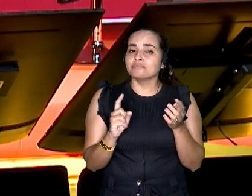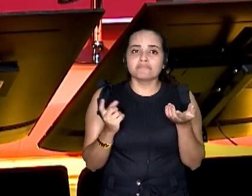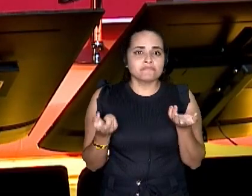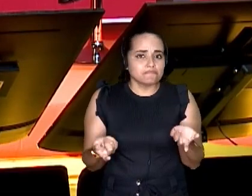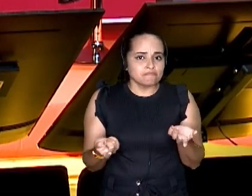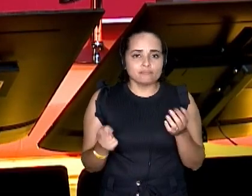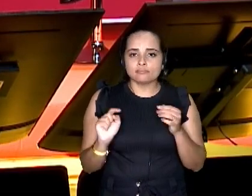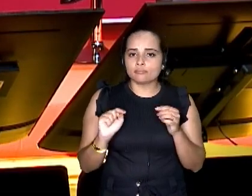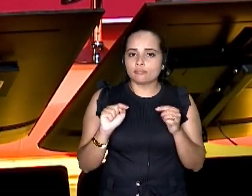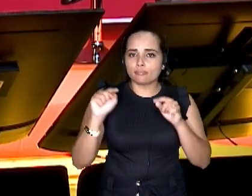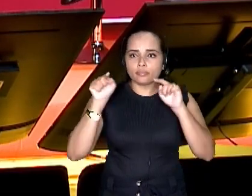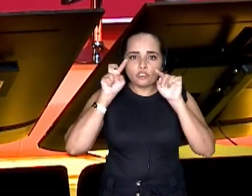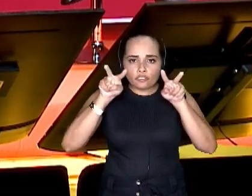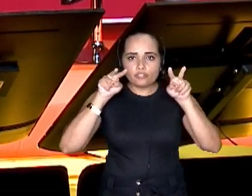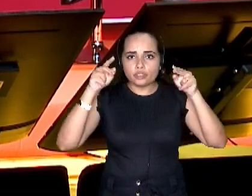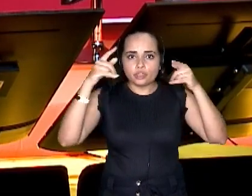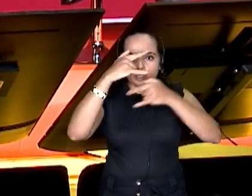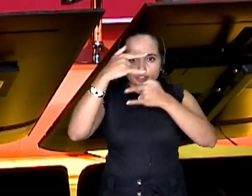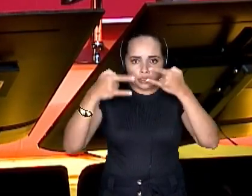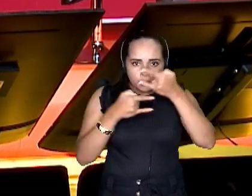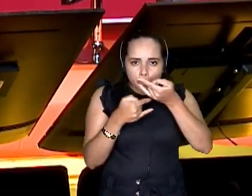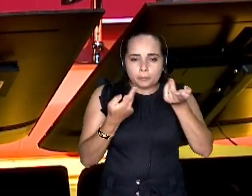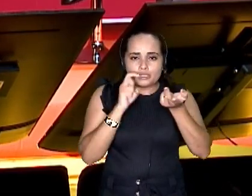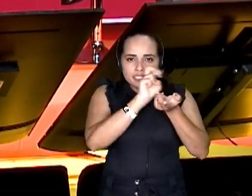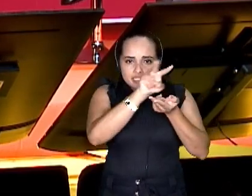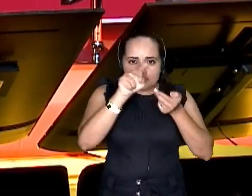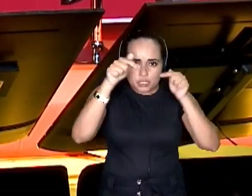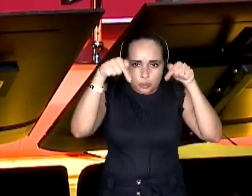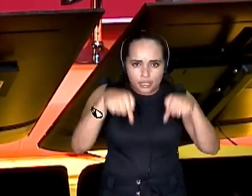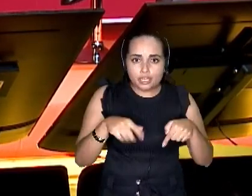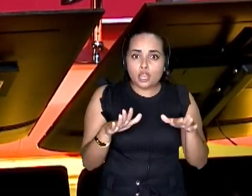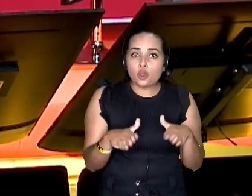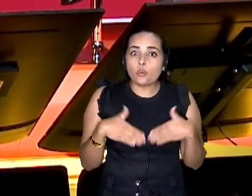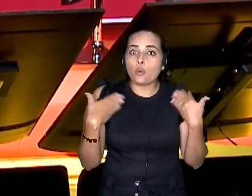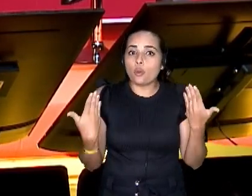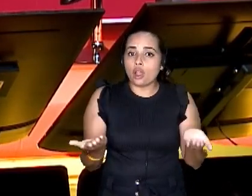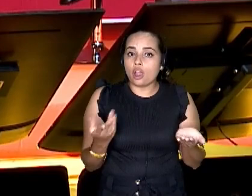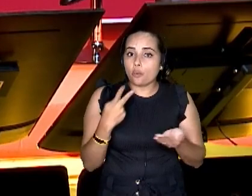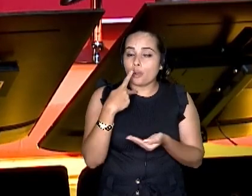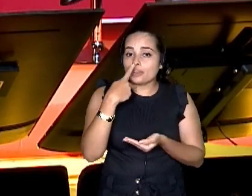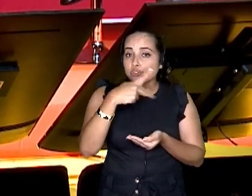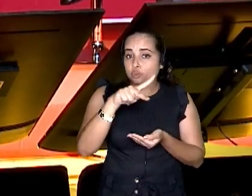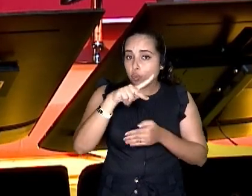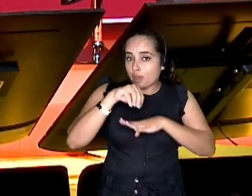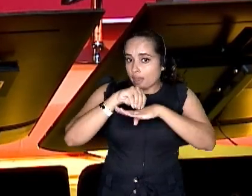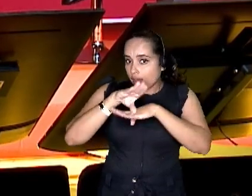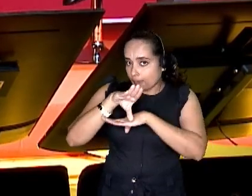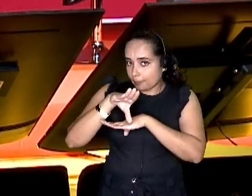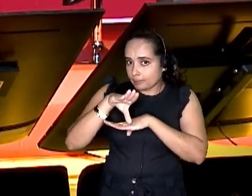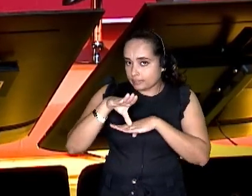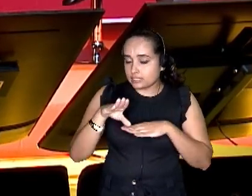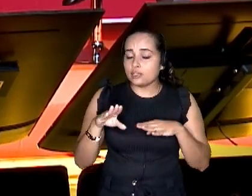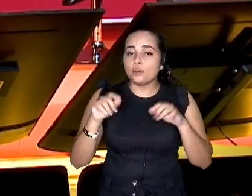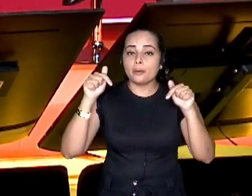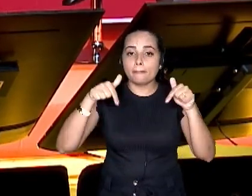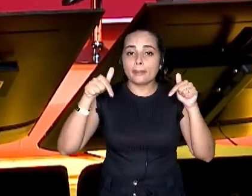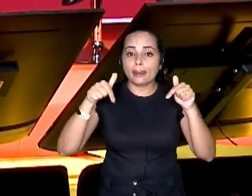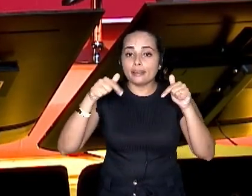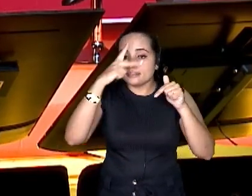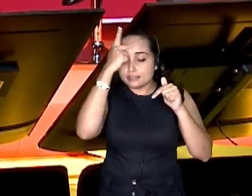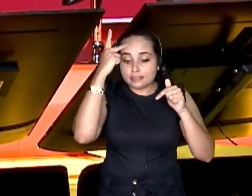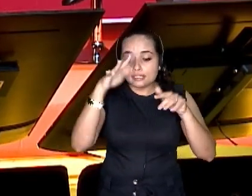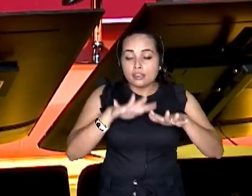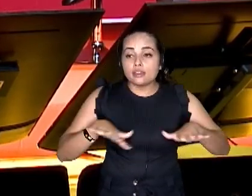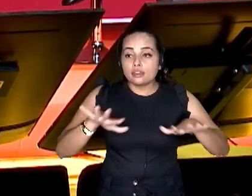what would be your recommendation to this audience?